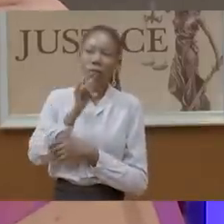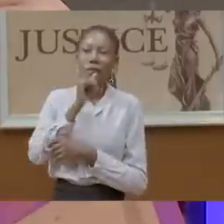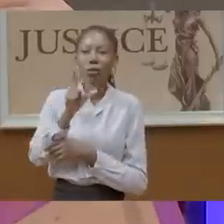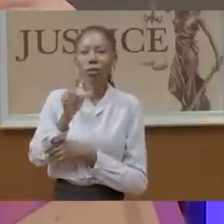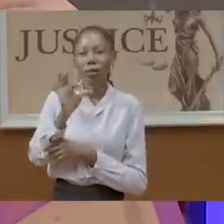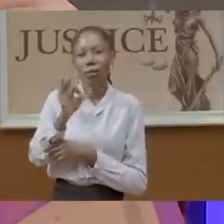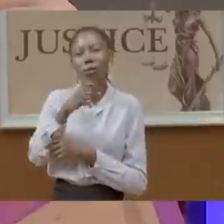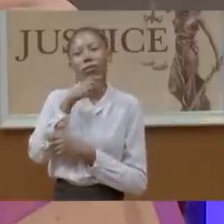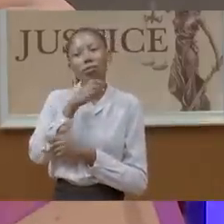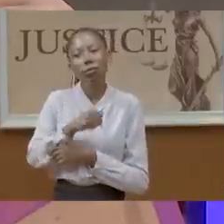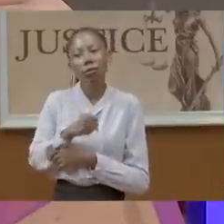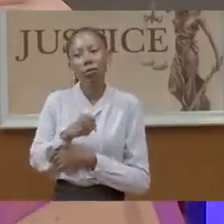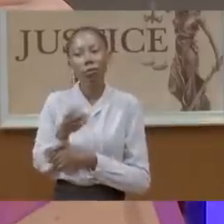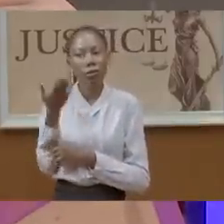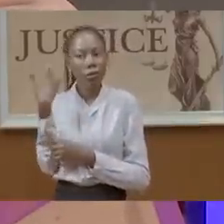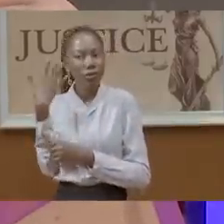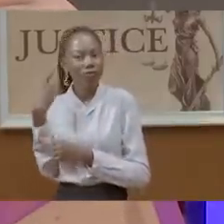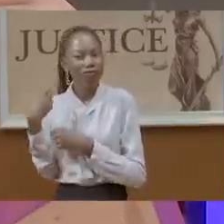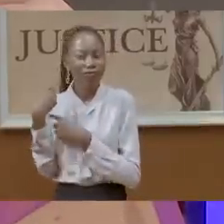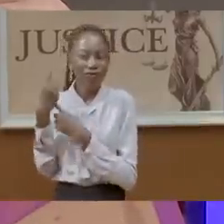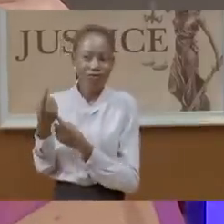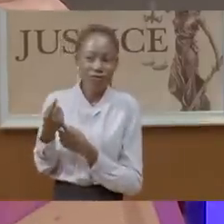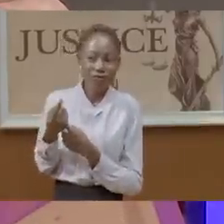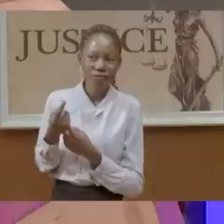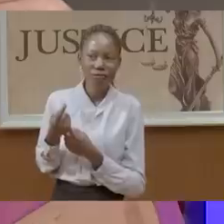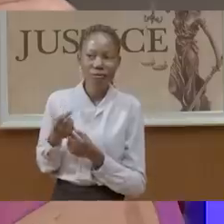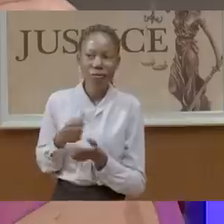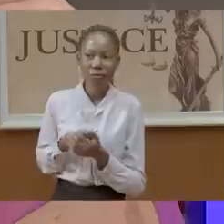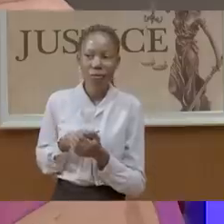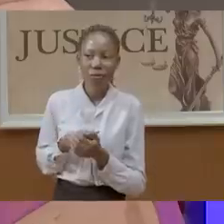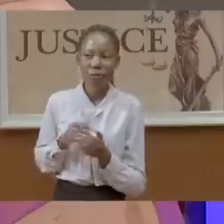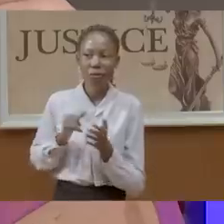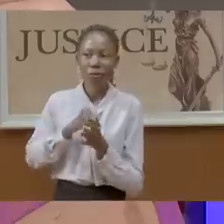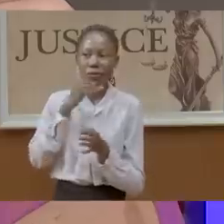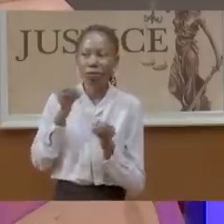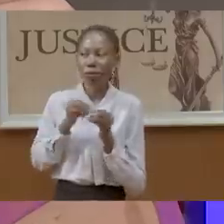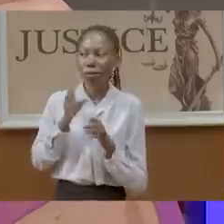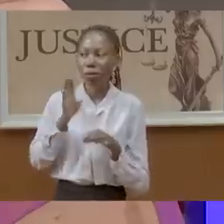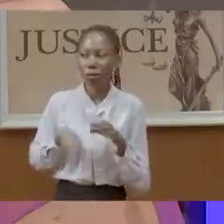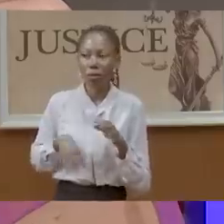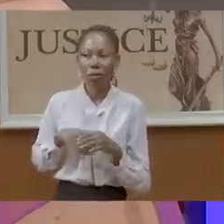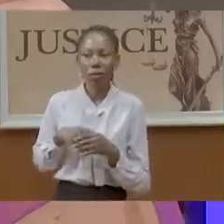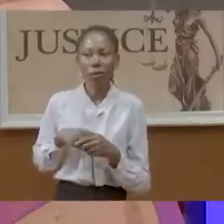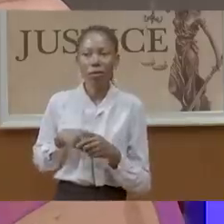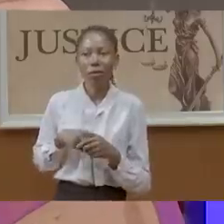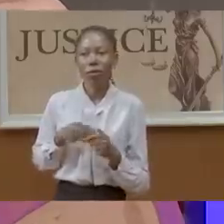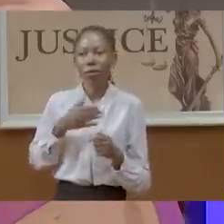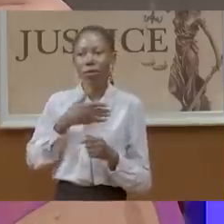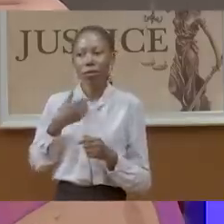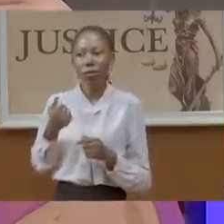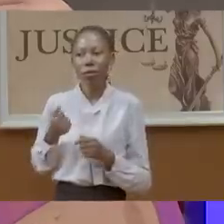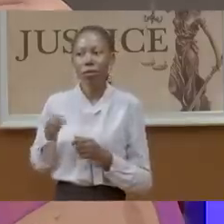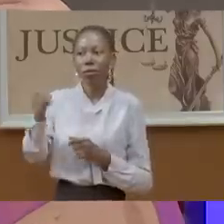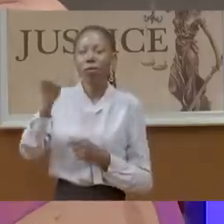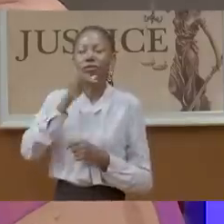old then. That was far back as 20 years ago now. So he called me, he sent for me. He was the